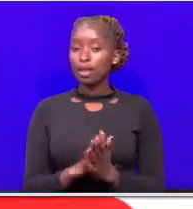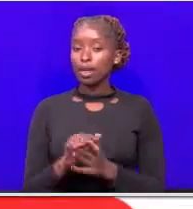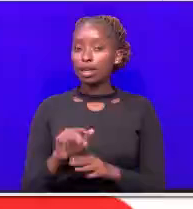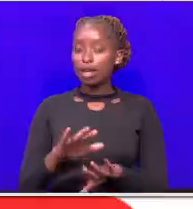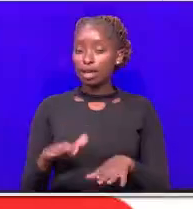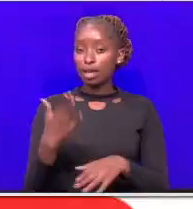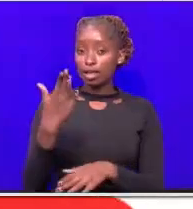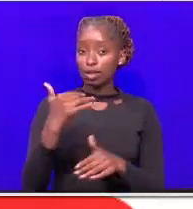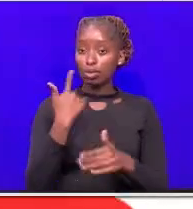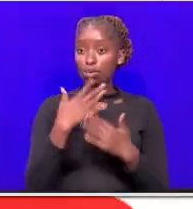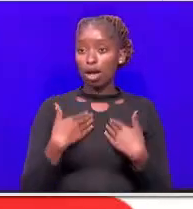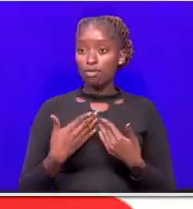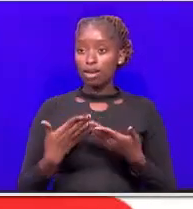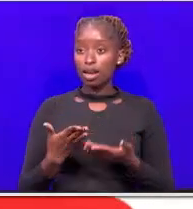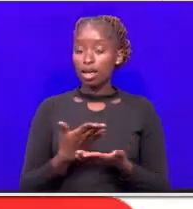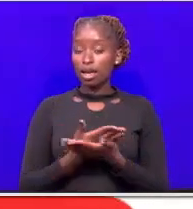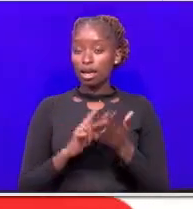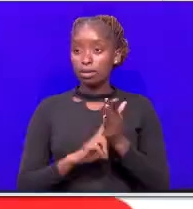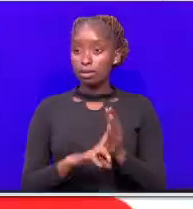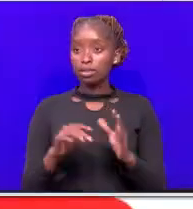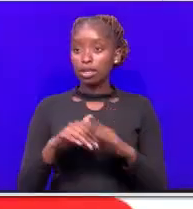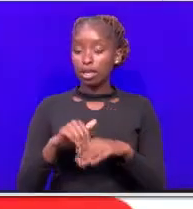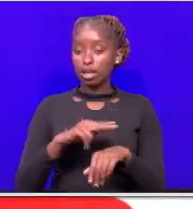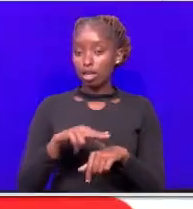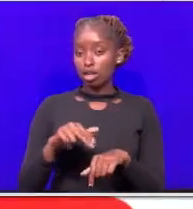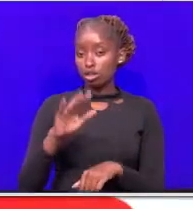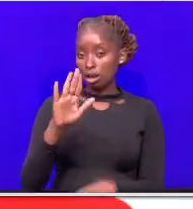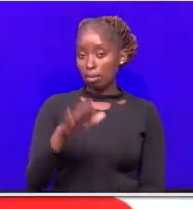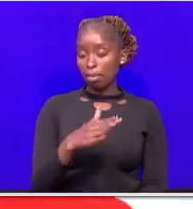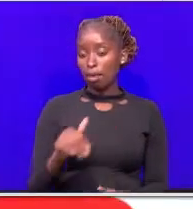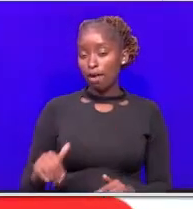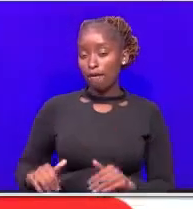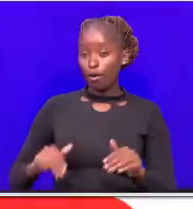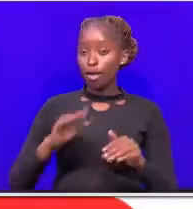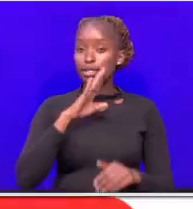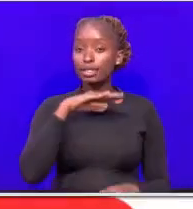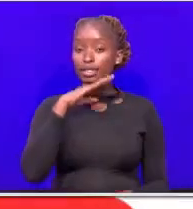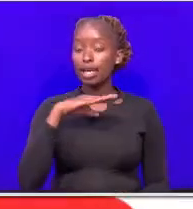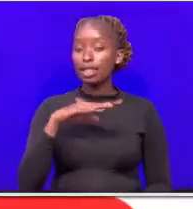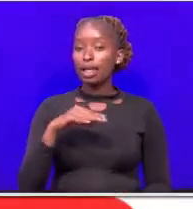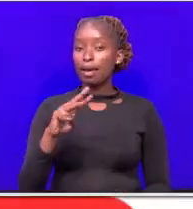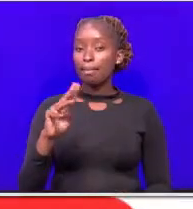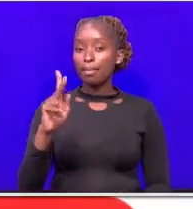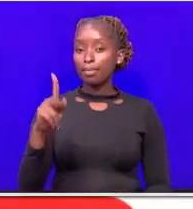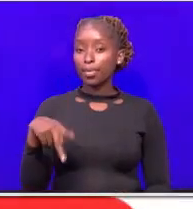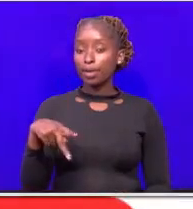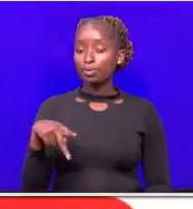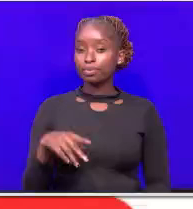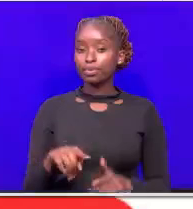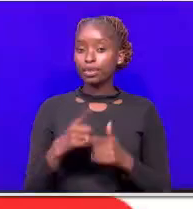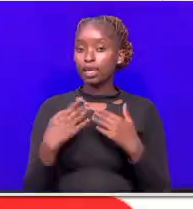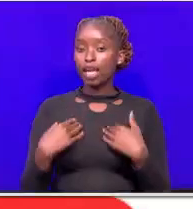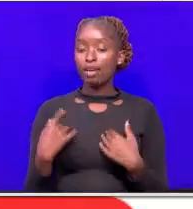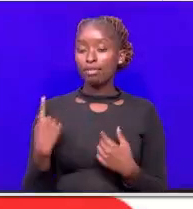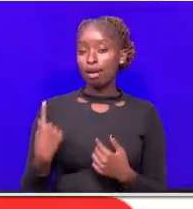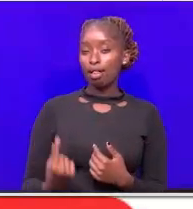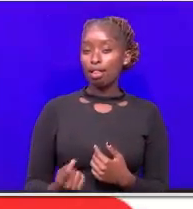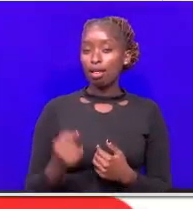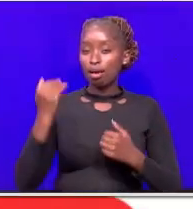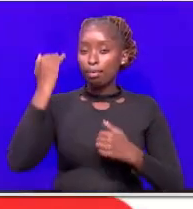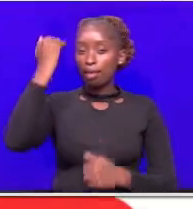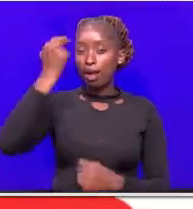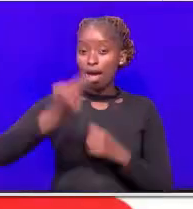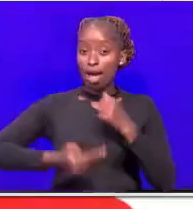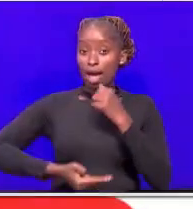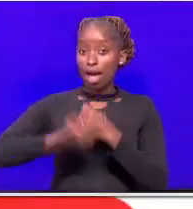currently lack representation in the National Assembly following the death of the Banissa Member of Parliament and the recent Supreme Court ruling that unseated